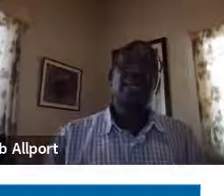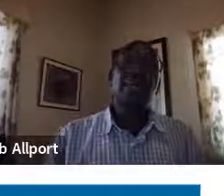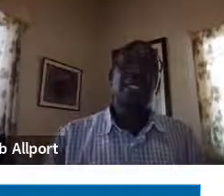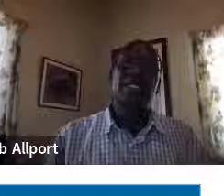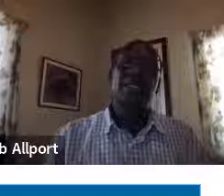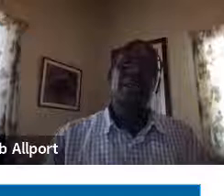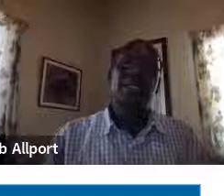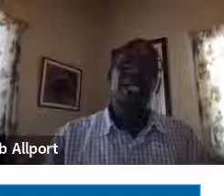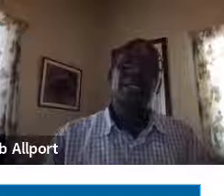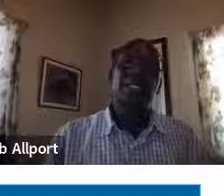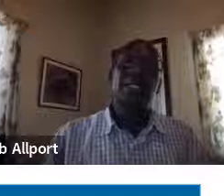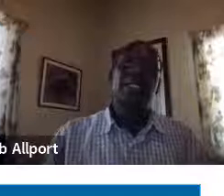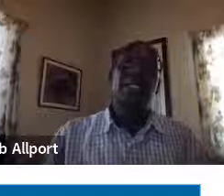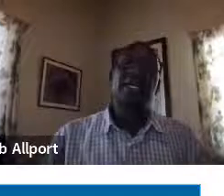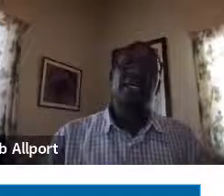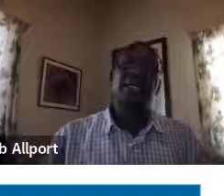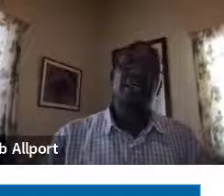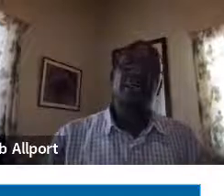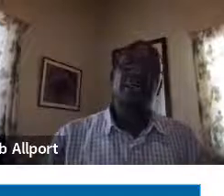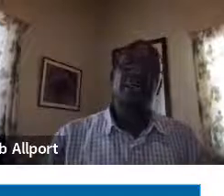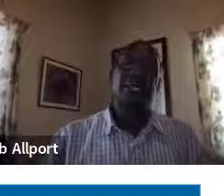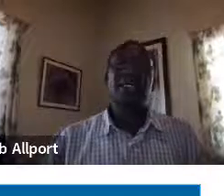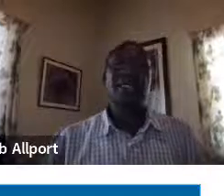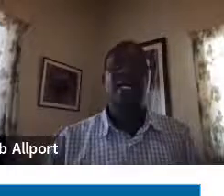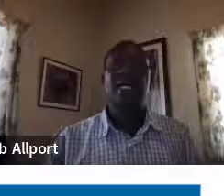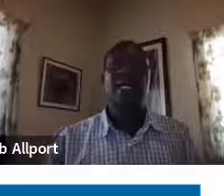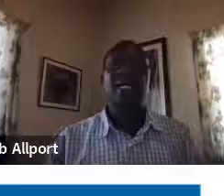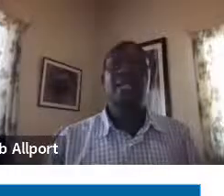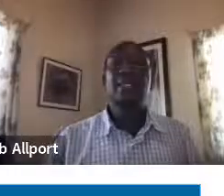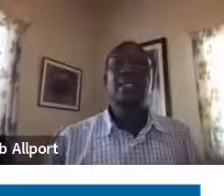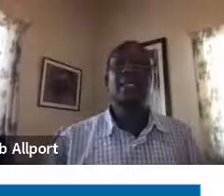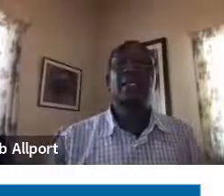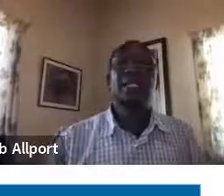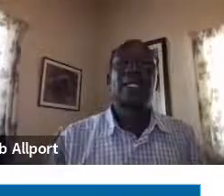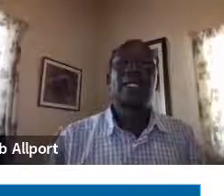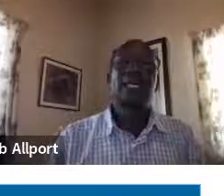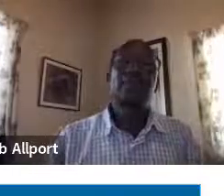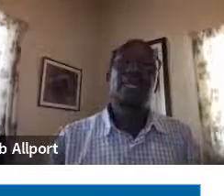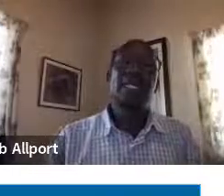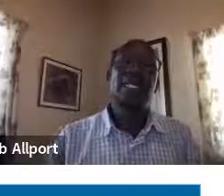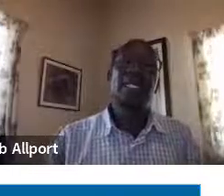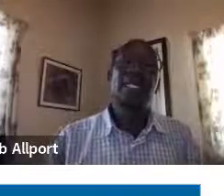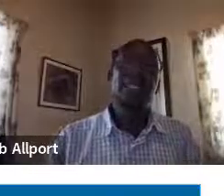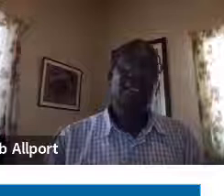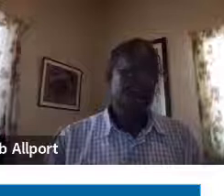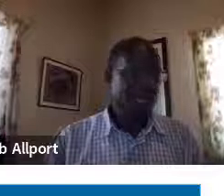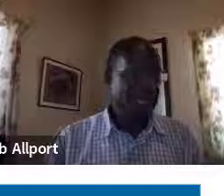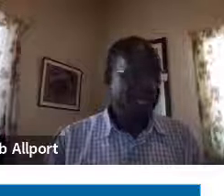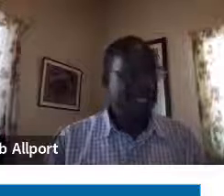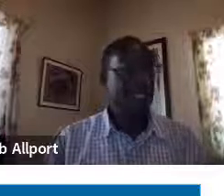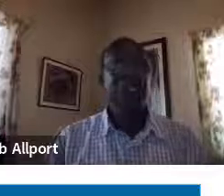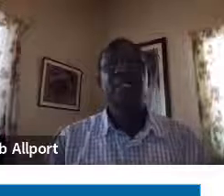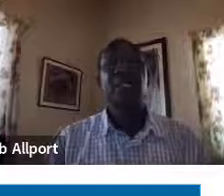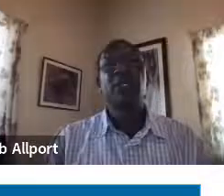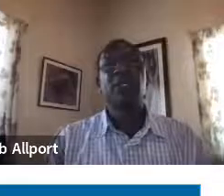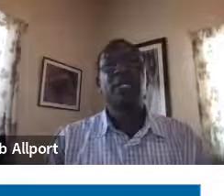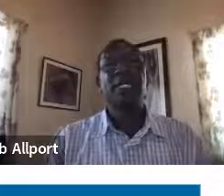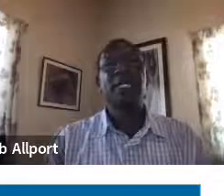climate mid-range weather data that start from